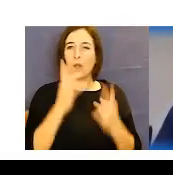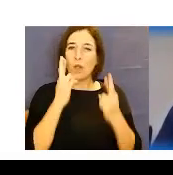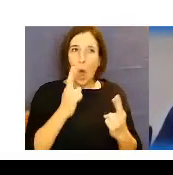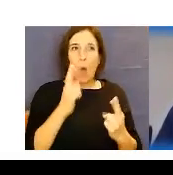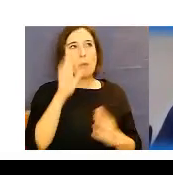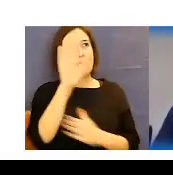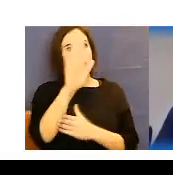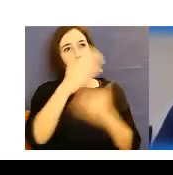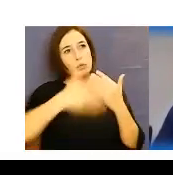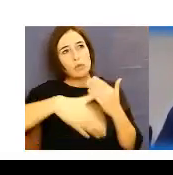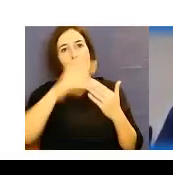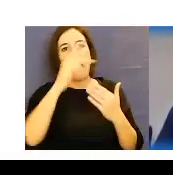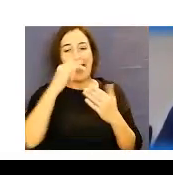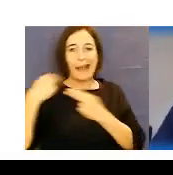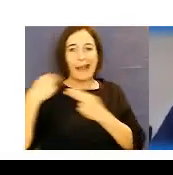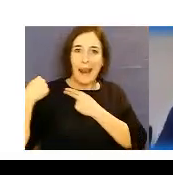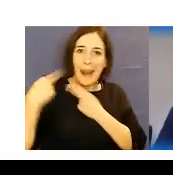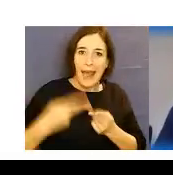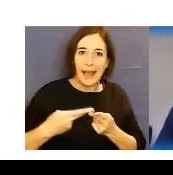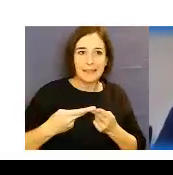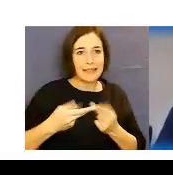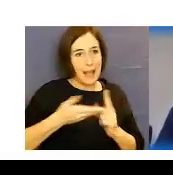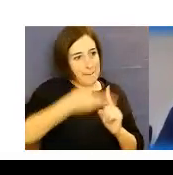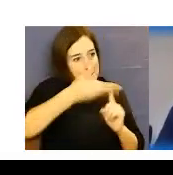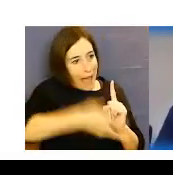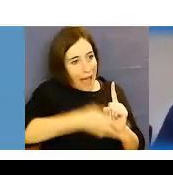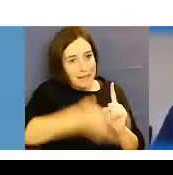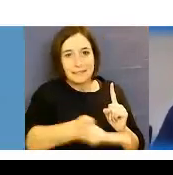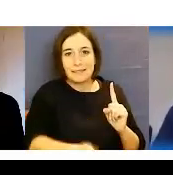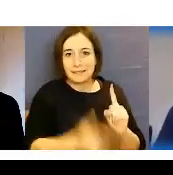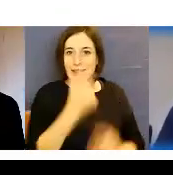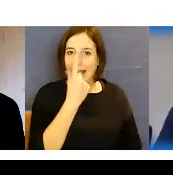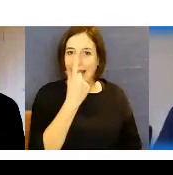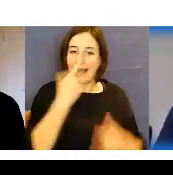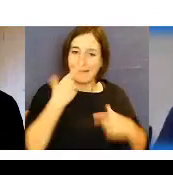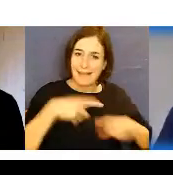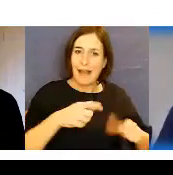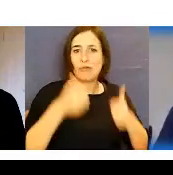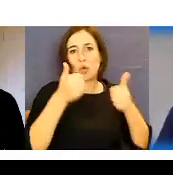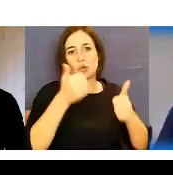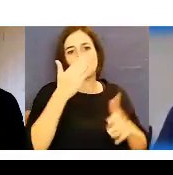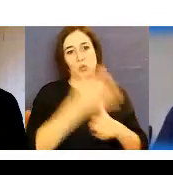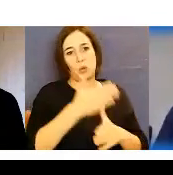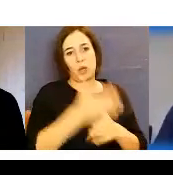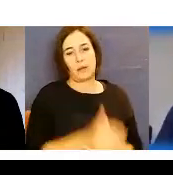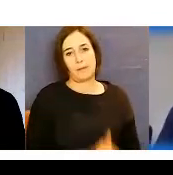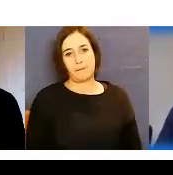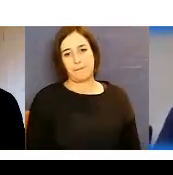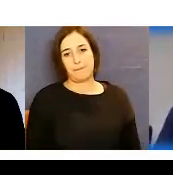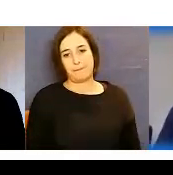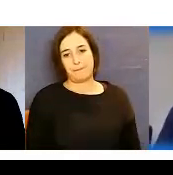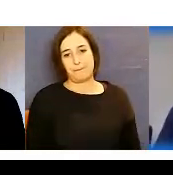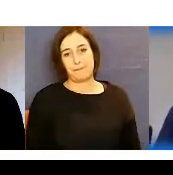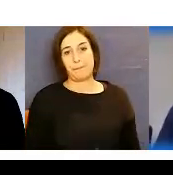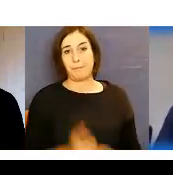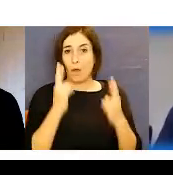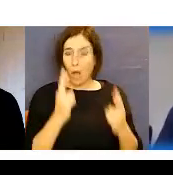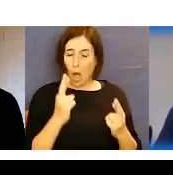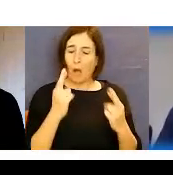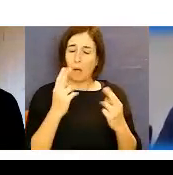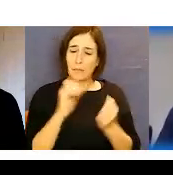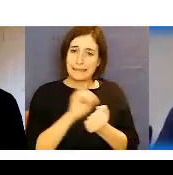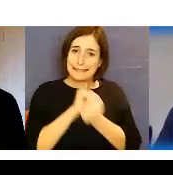use these facilities and carry on the good work we're doing. So looking at that community-based, you know, asset model, you know, is actually